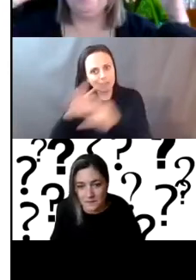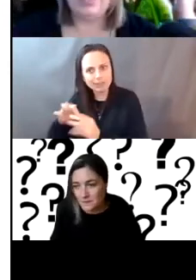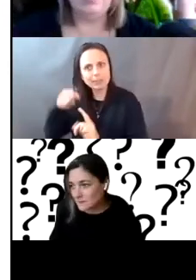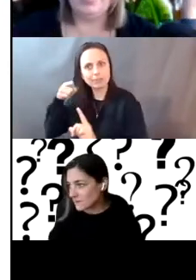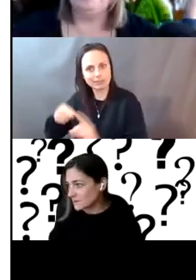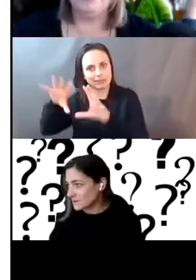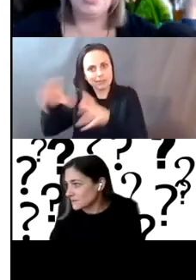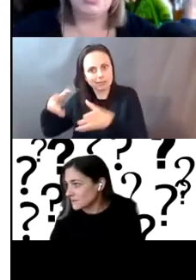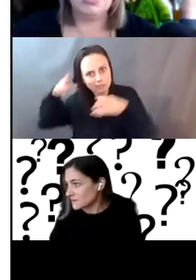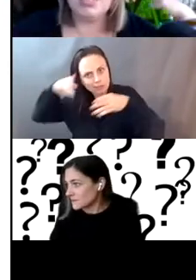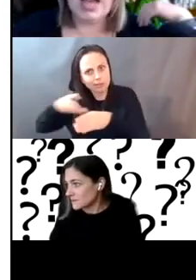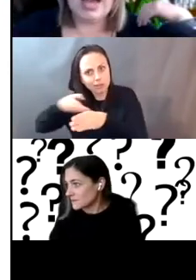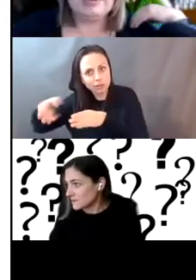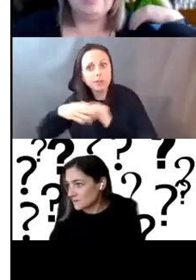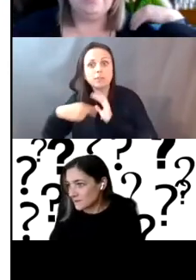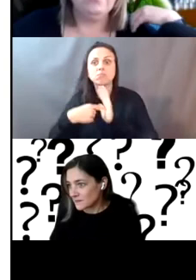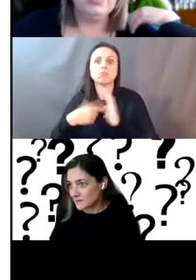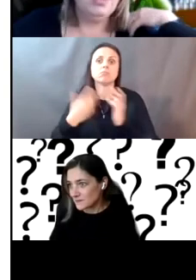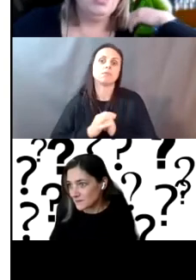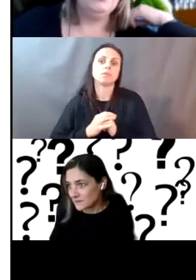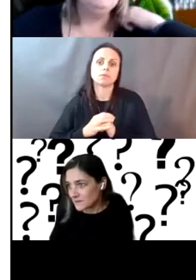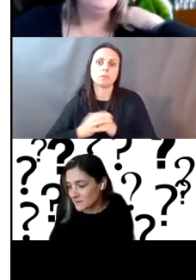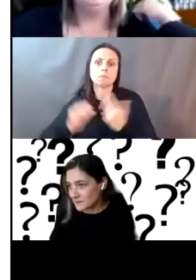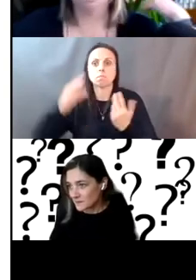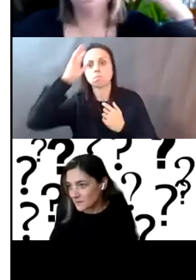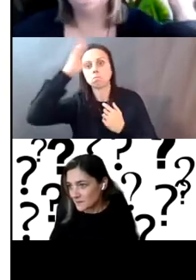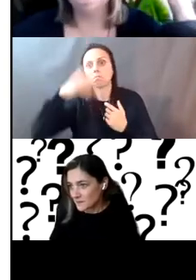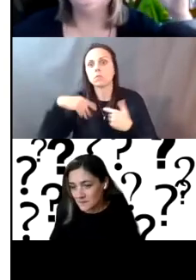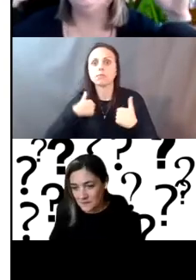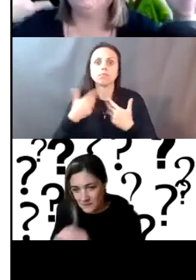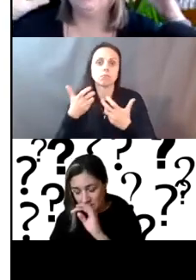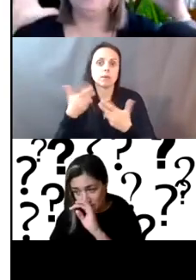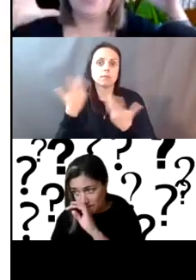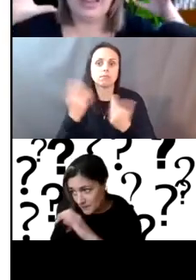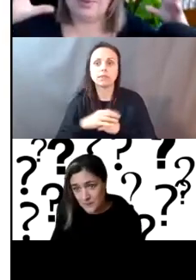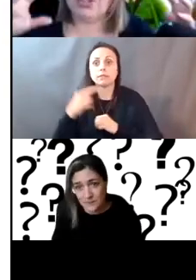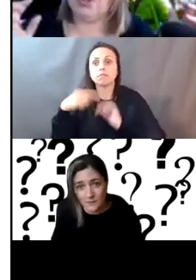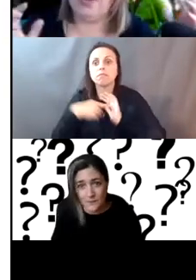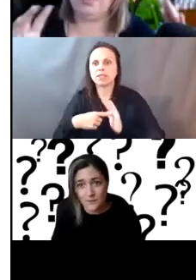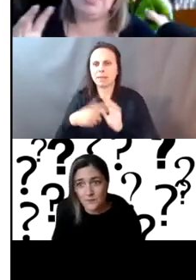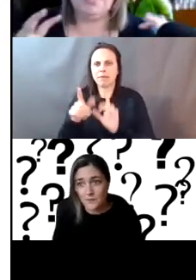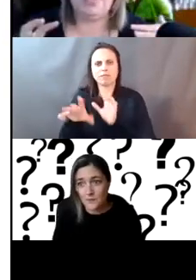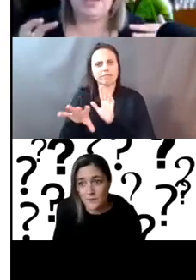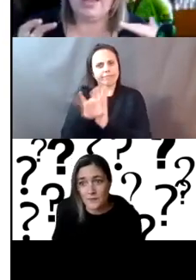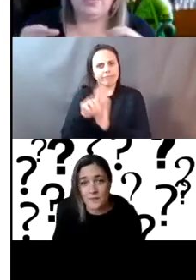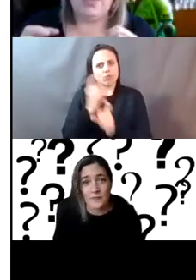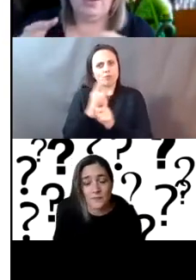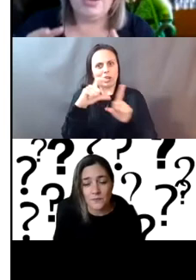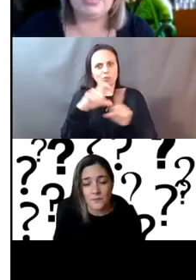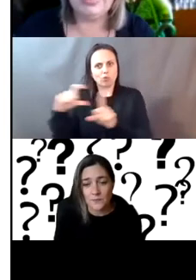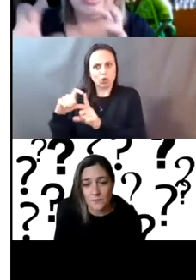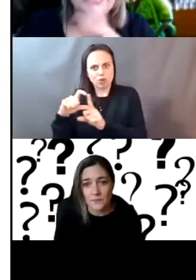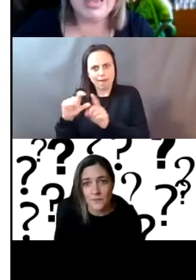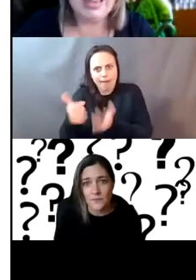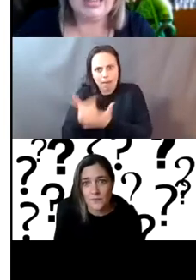So if I find that I'm wanting to, like, if I can find the language that sort of helps me to find that